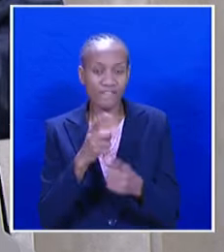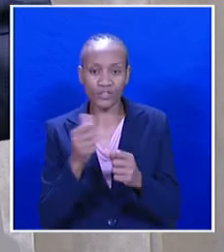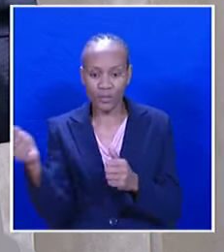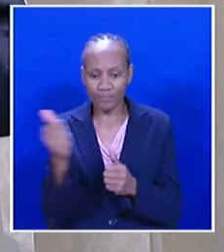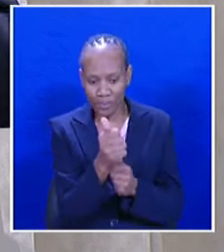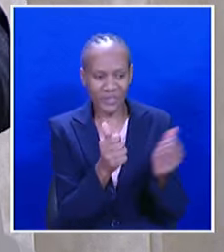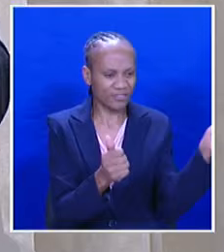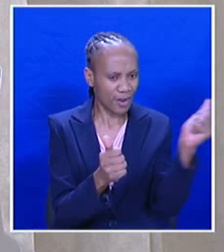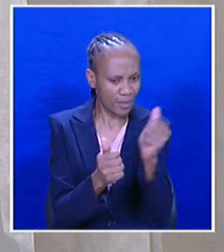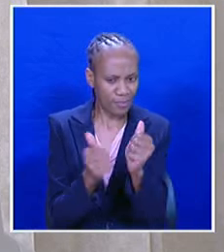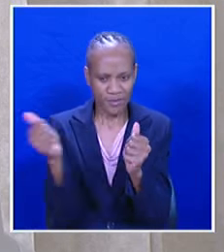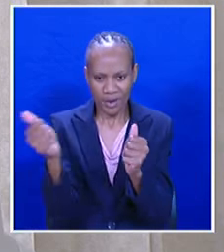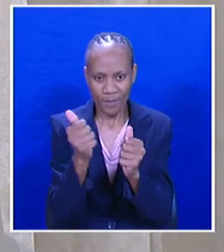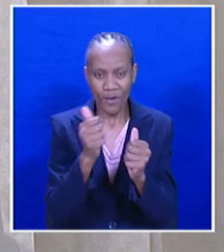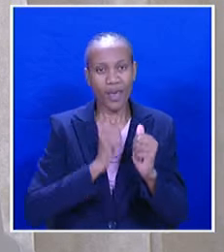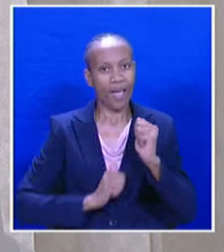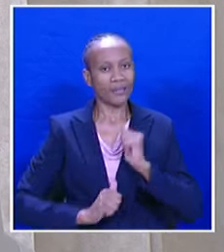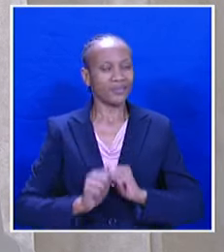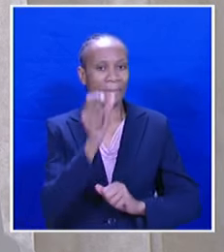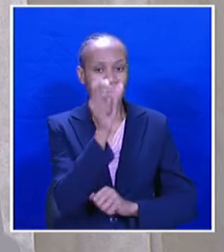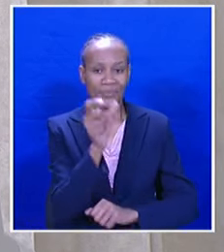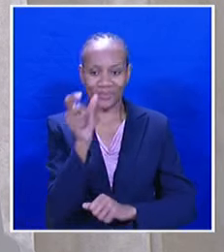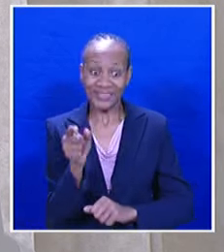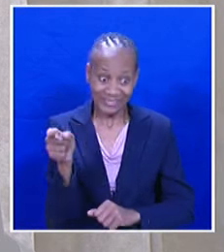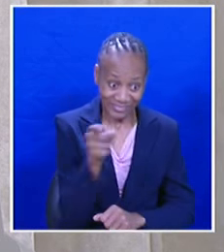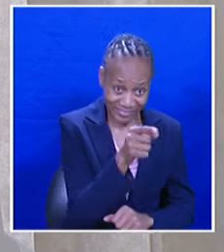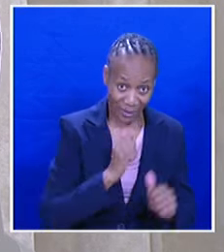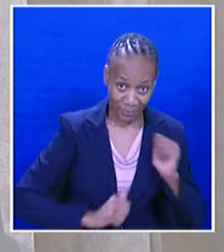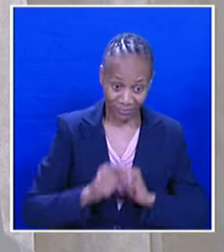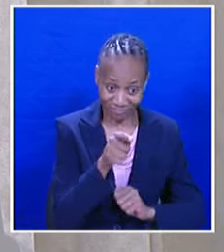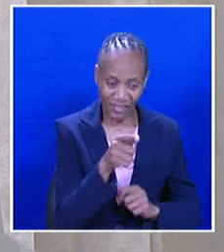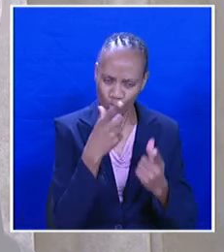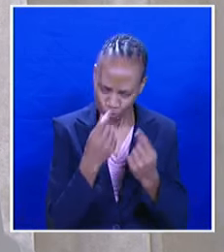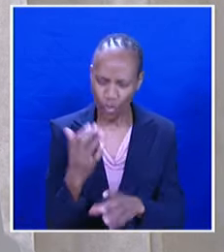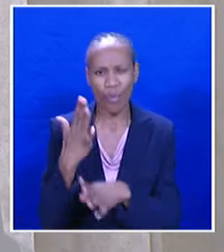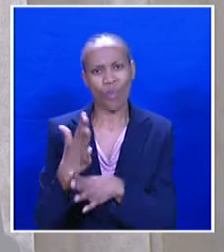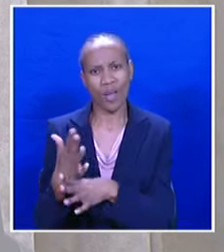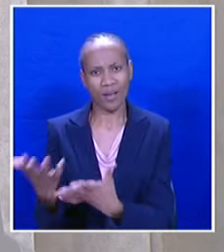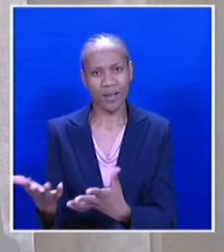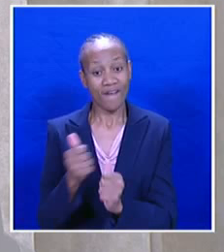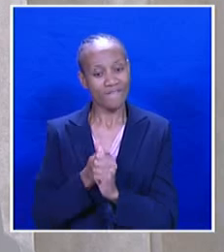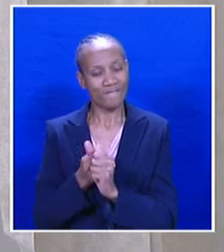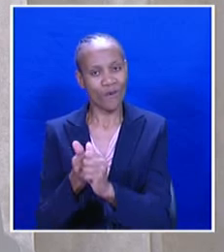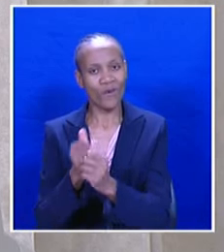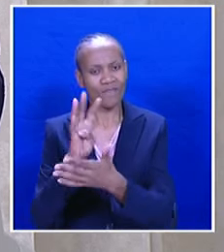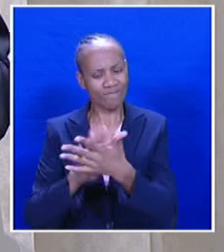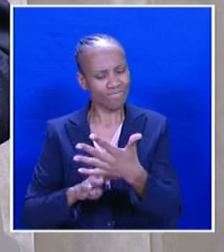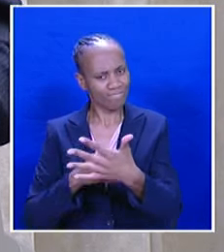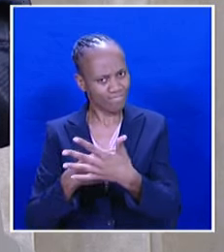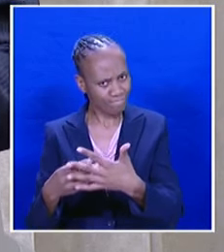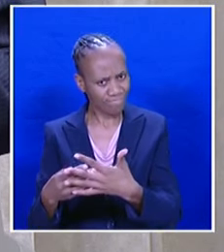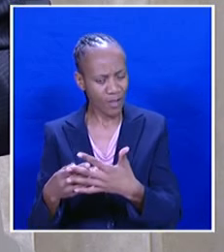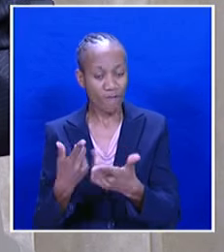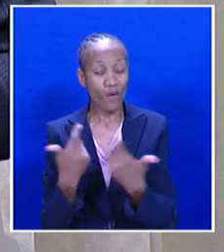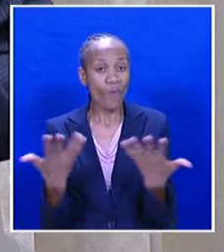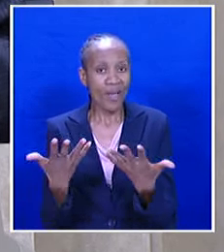and they will execute their tasks within the parameters of the policy framework that Eskom has to operate under, and